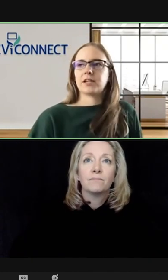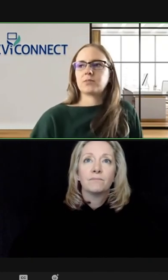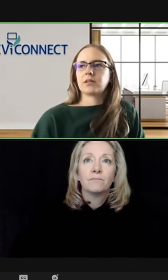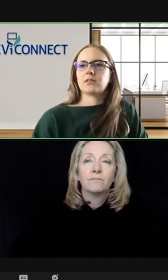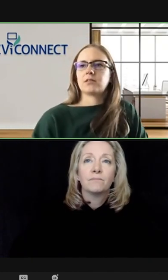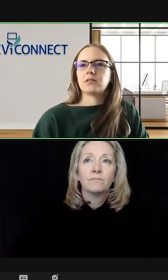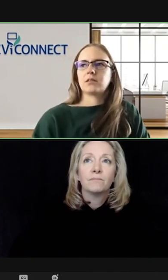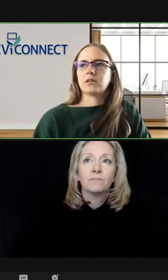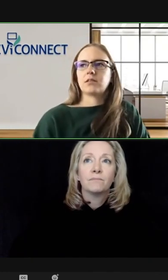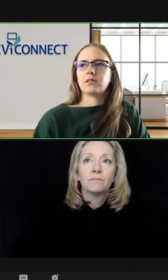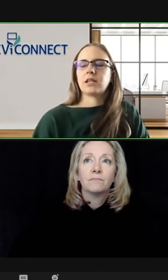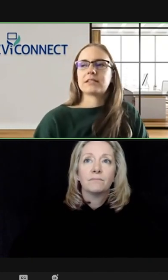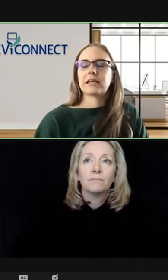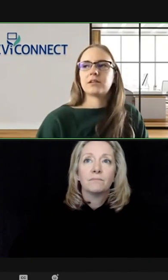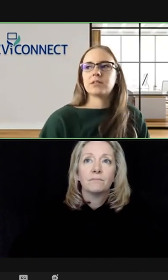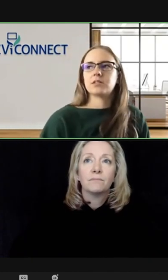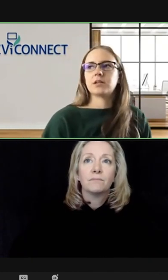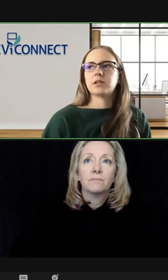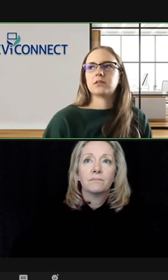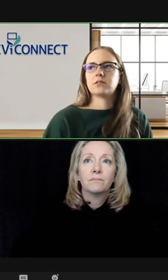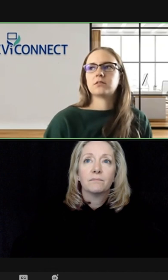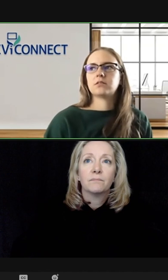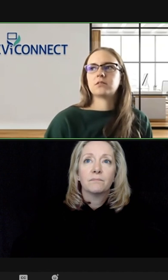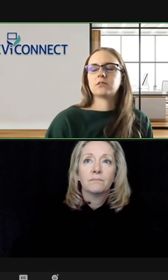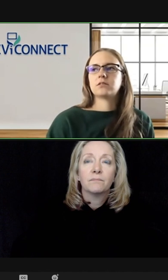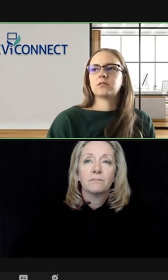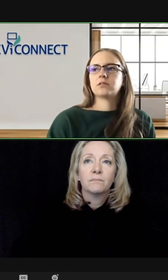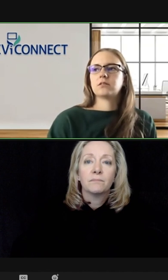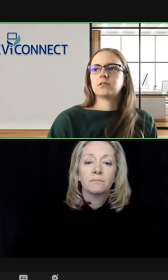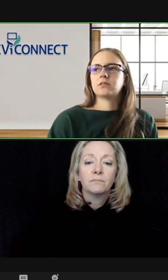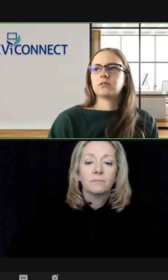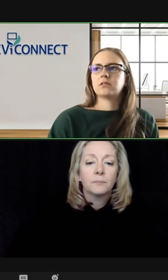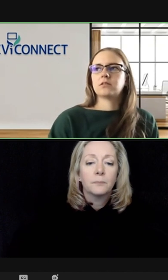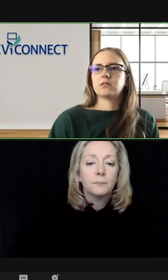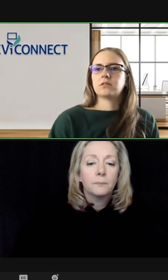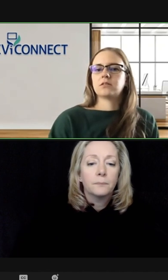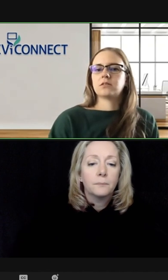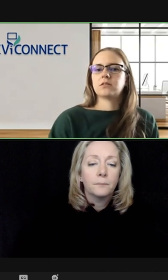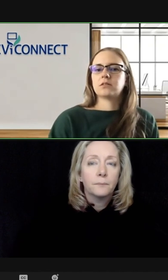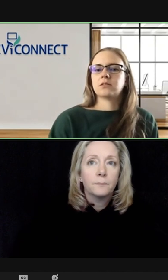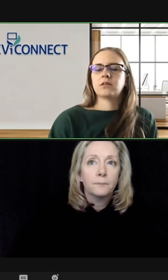Pretty sure the next slide goes into